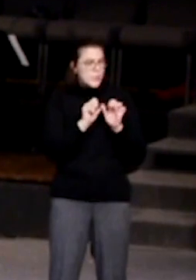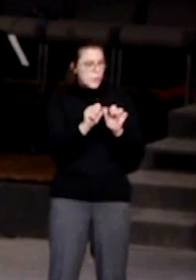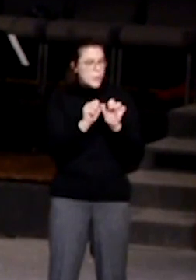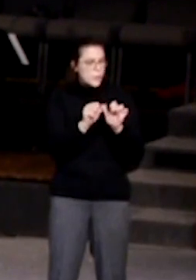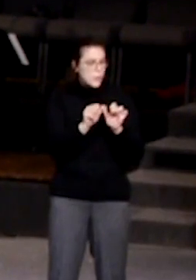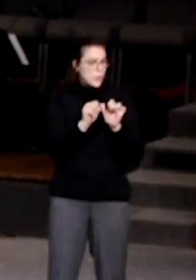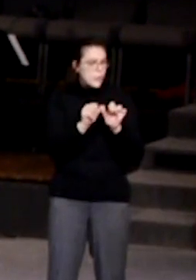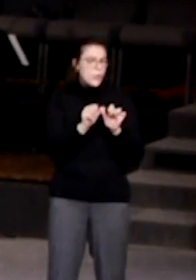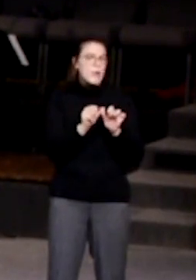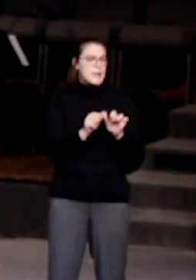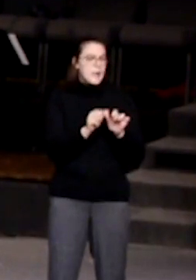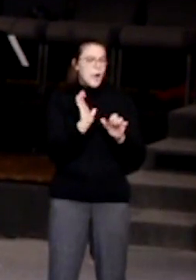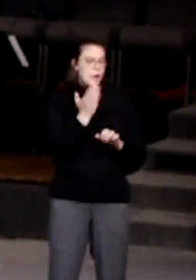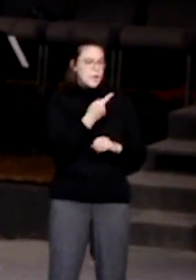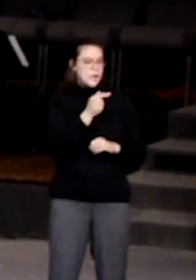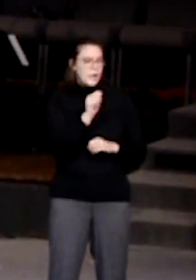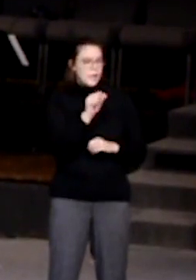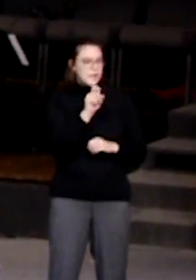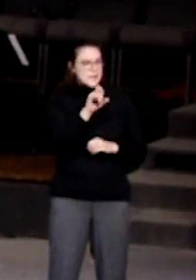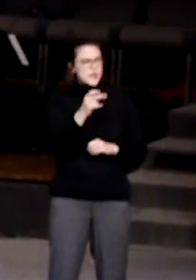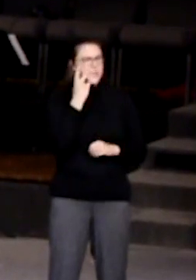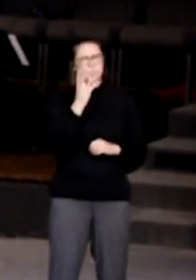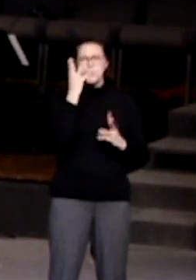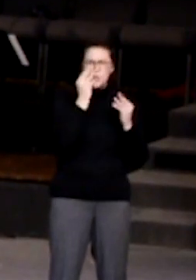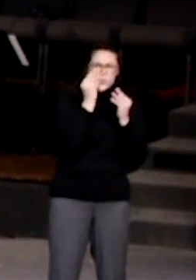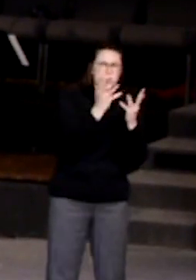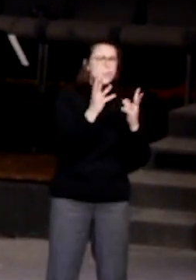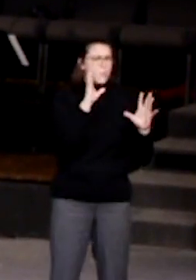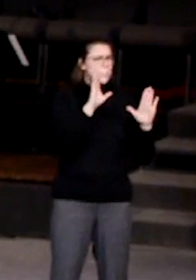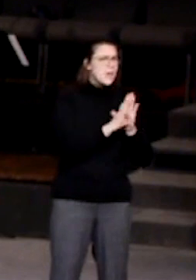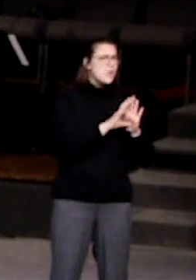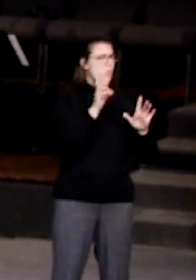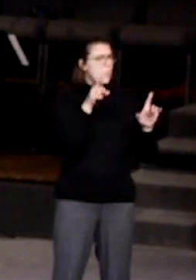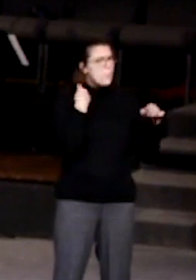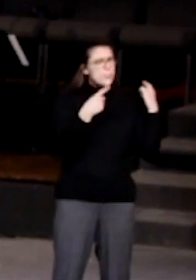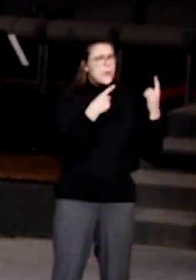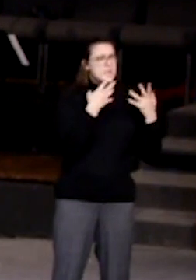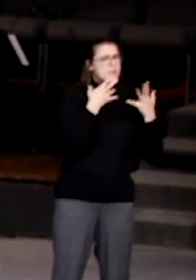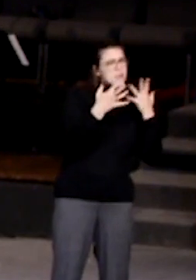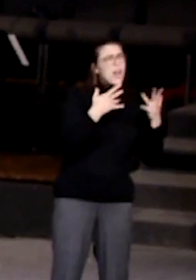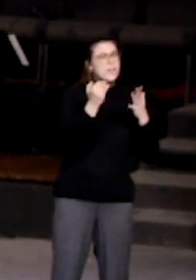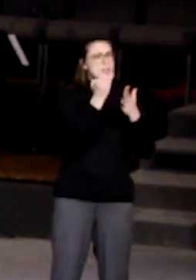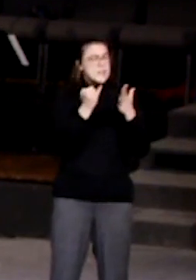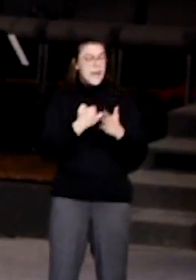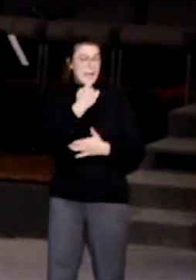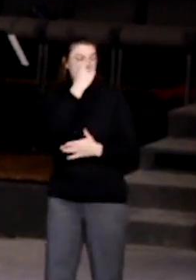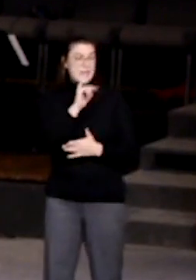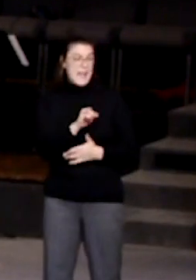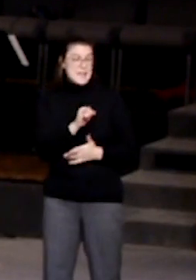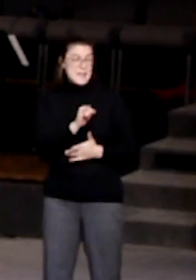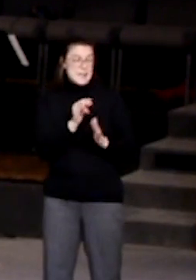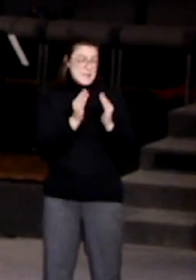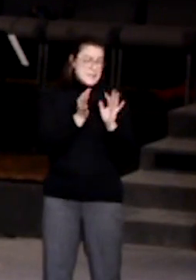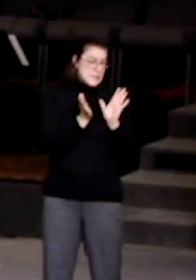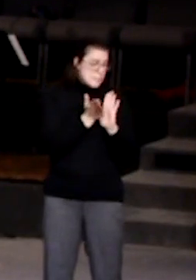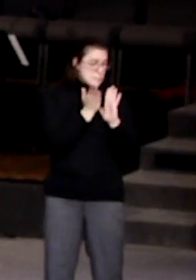galaxies. You see those beautiful pictures coming back with those wild colors and those designs. I think that's just a glimpse of what heaven's